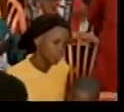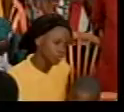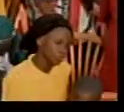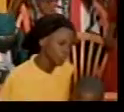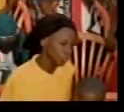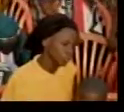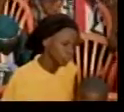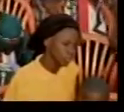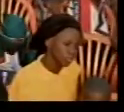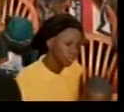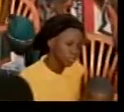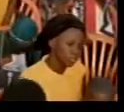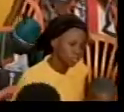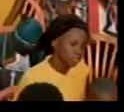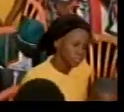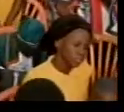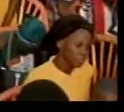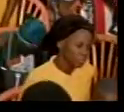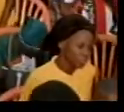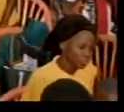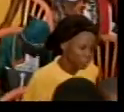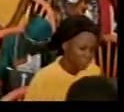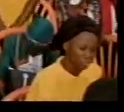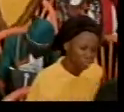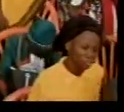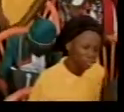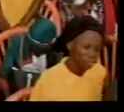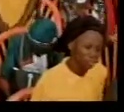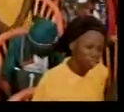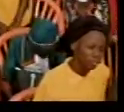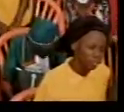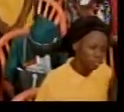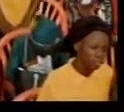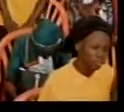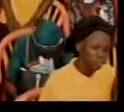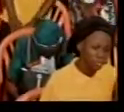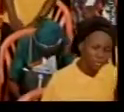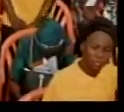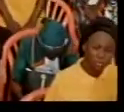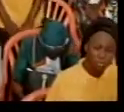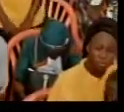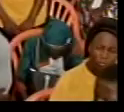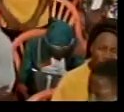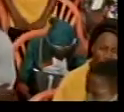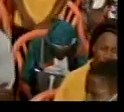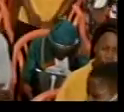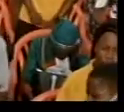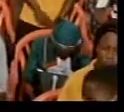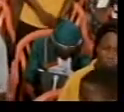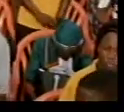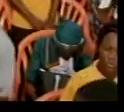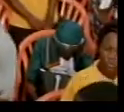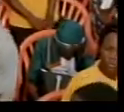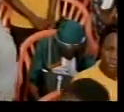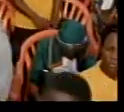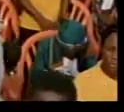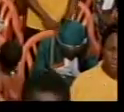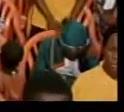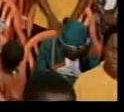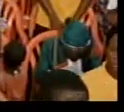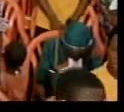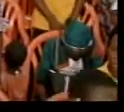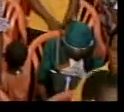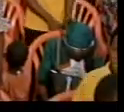the scriptures shall be fulfilled in this land, in this nation,